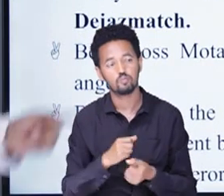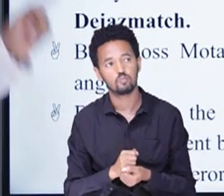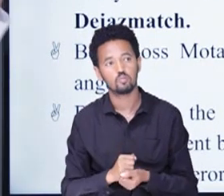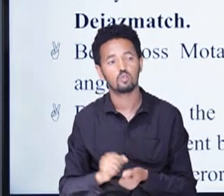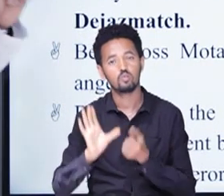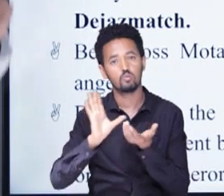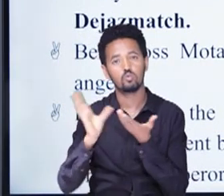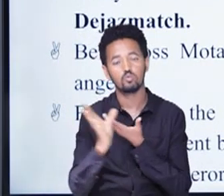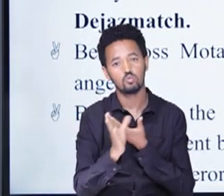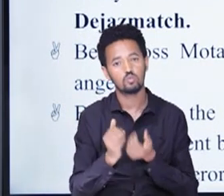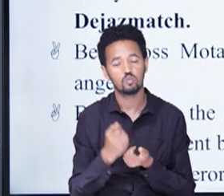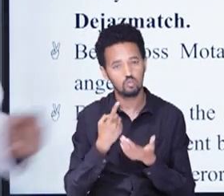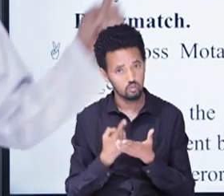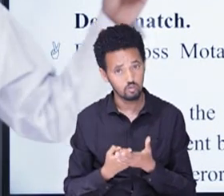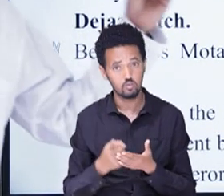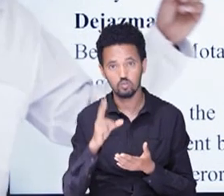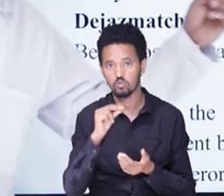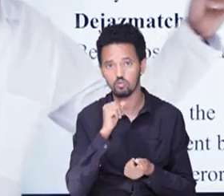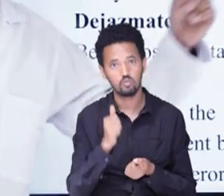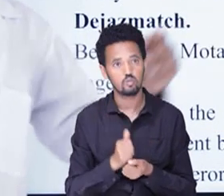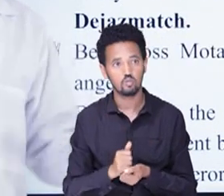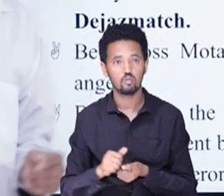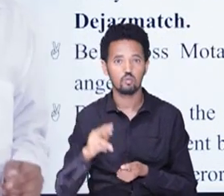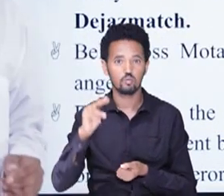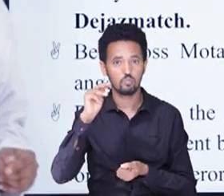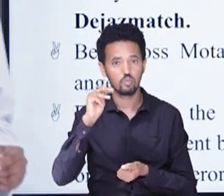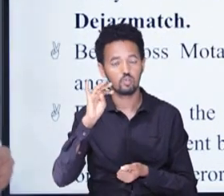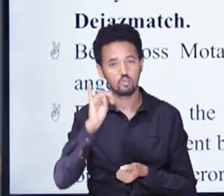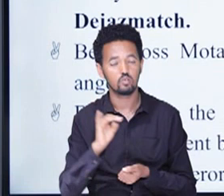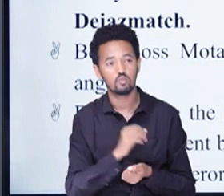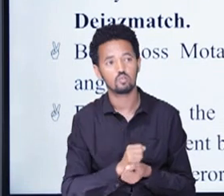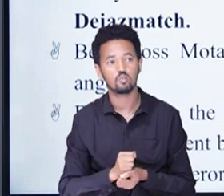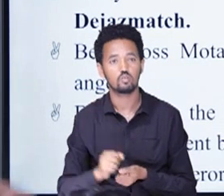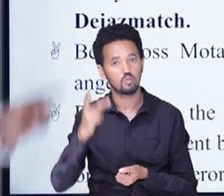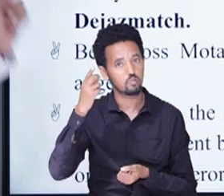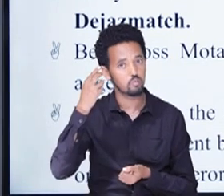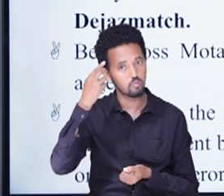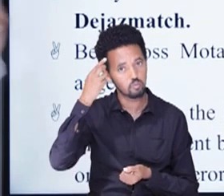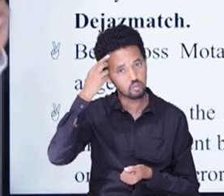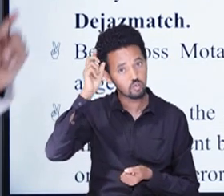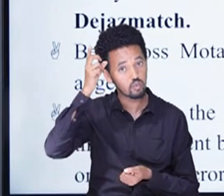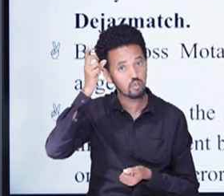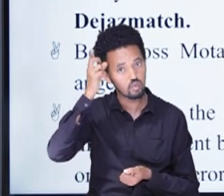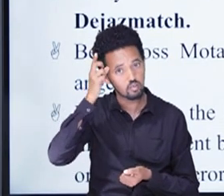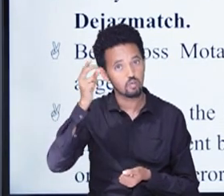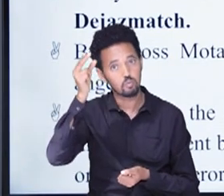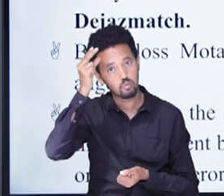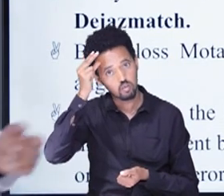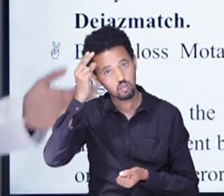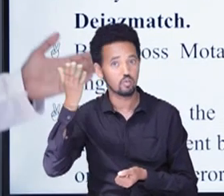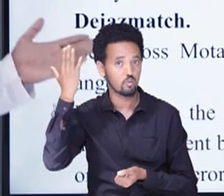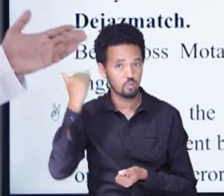eastern Gojam. His popular was not even much appreciated by Emperor Haile Selassie. Then Balai was rewarded